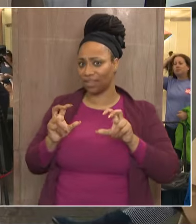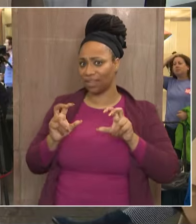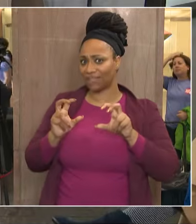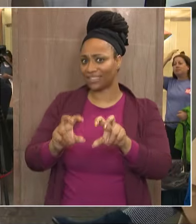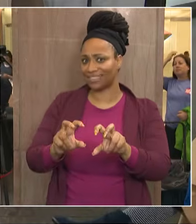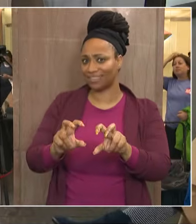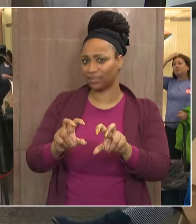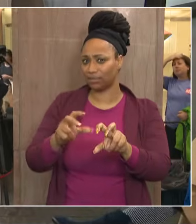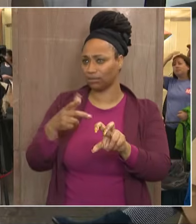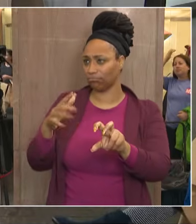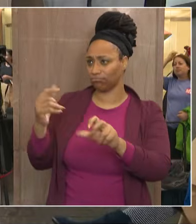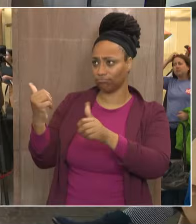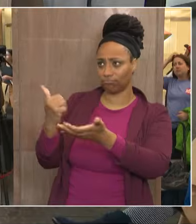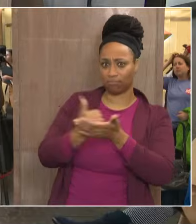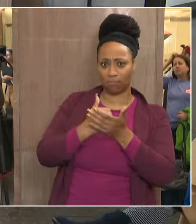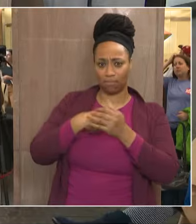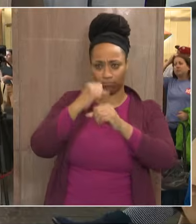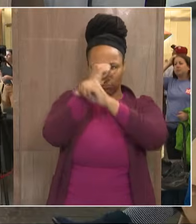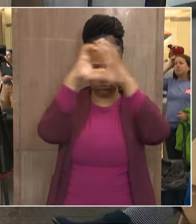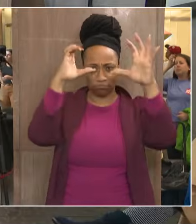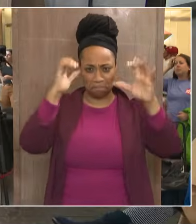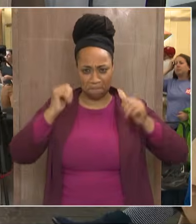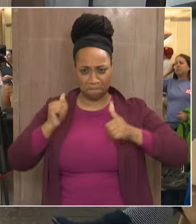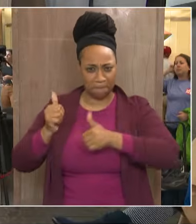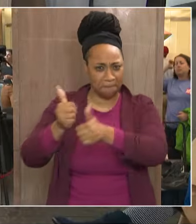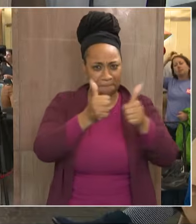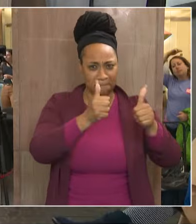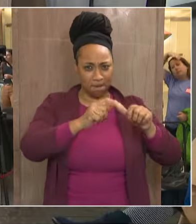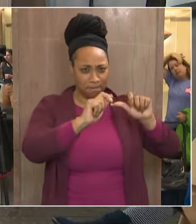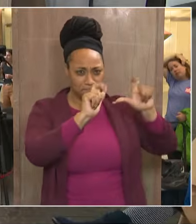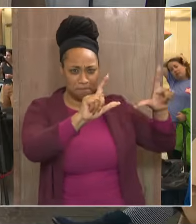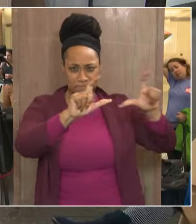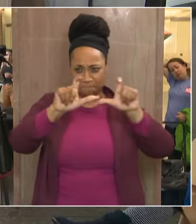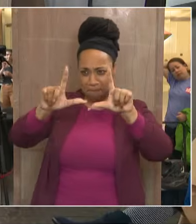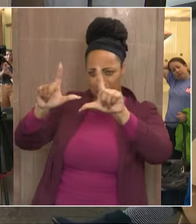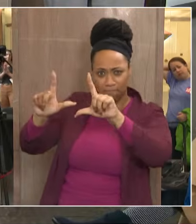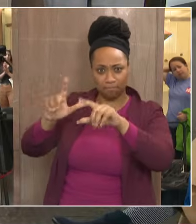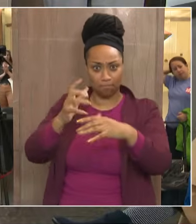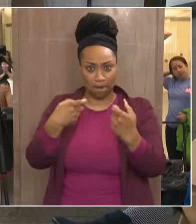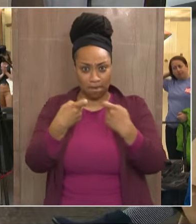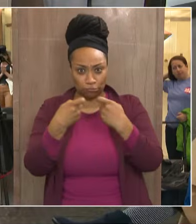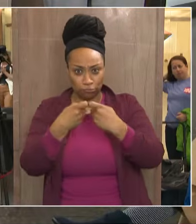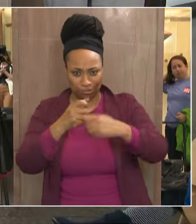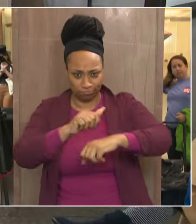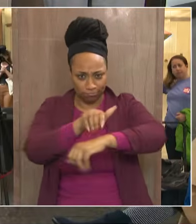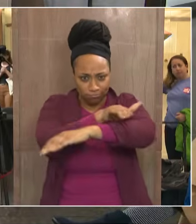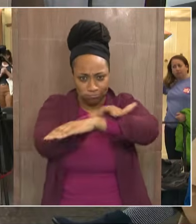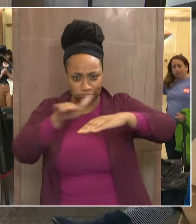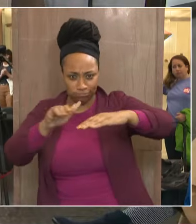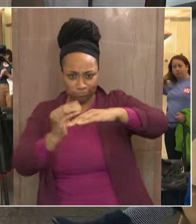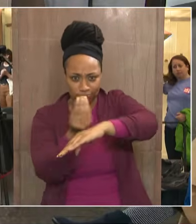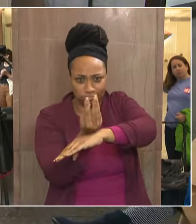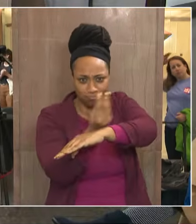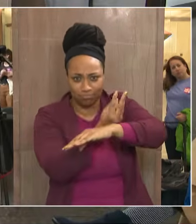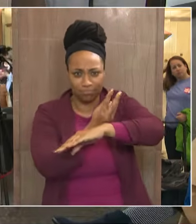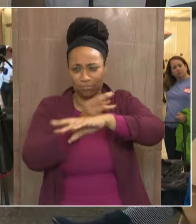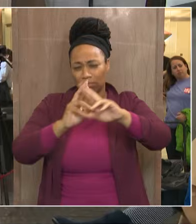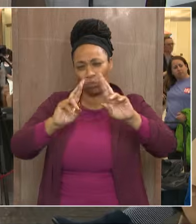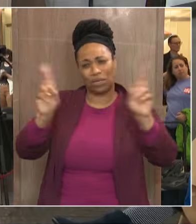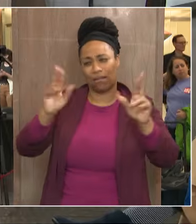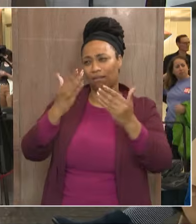foundation, bore electricity, and site art at their front doors. Our local and federal